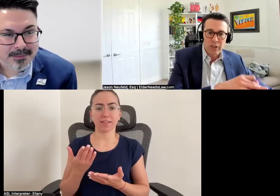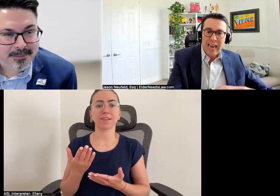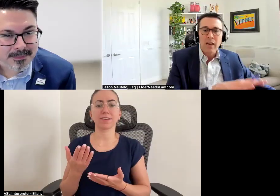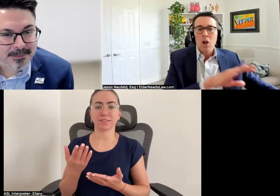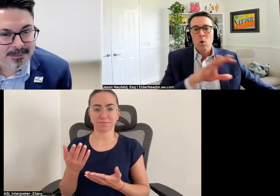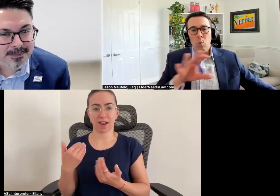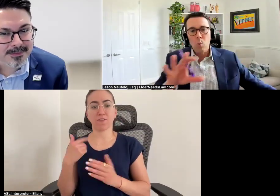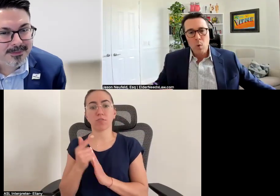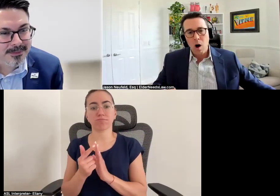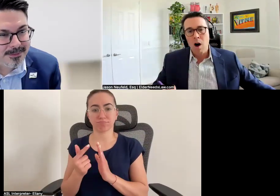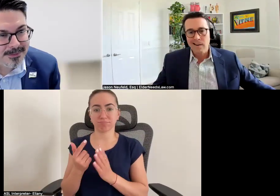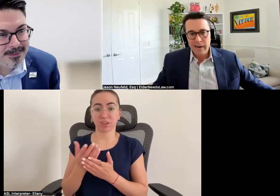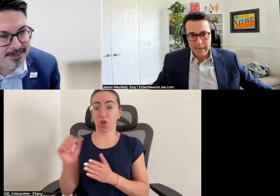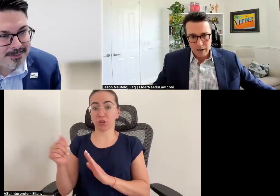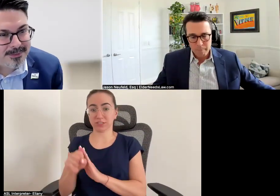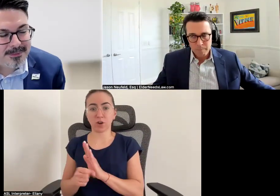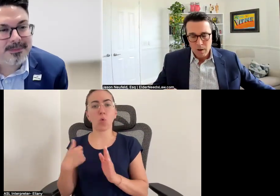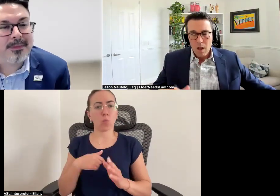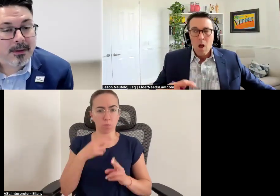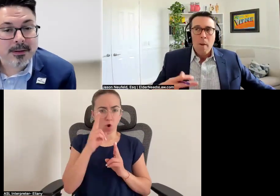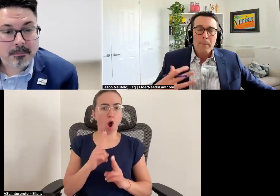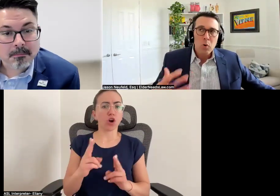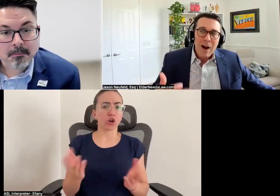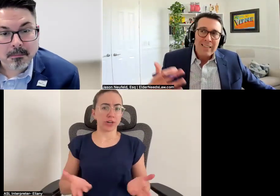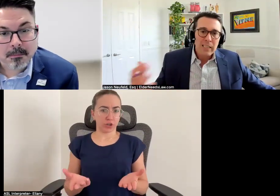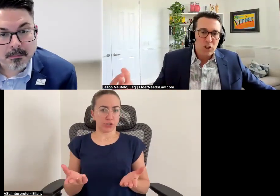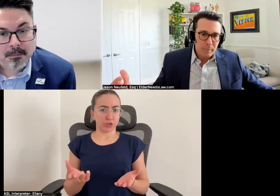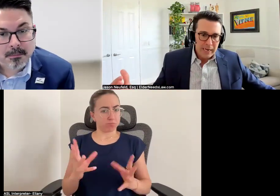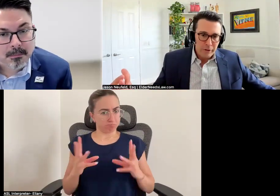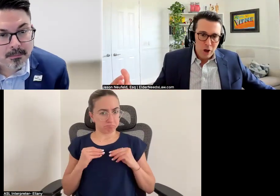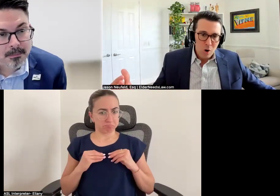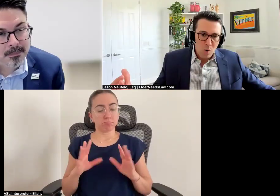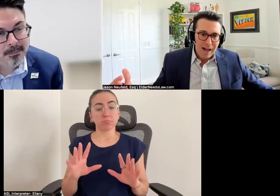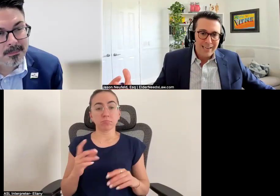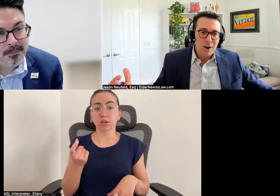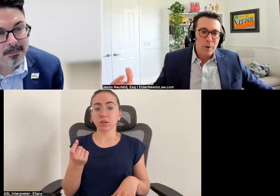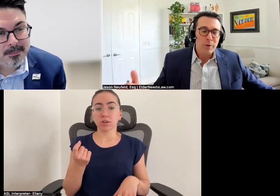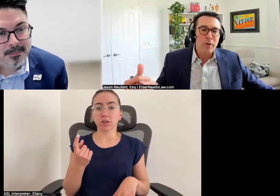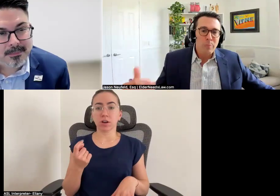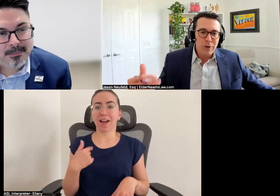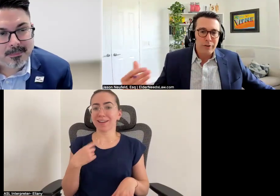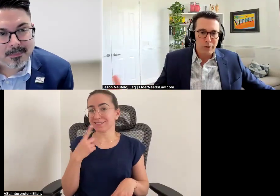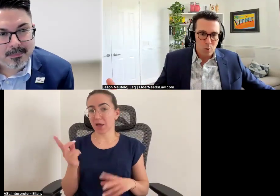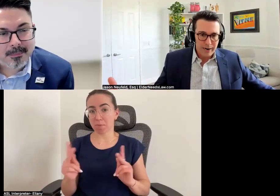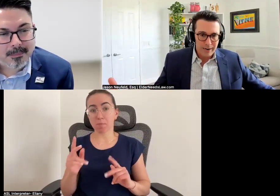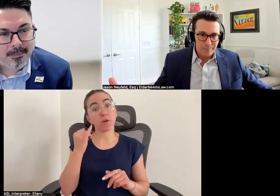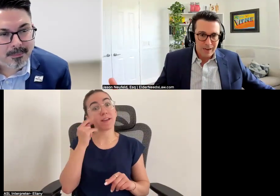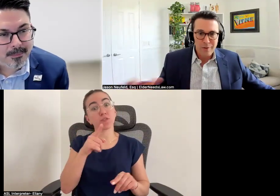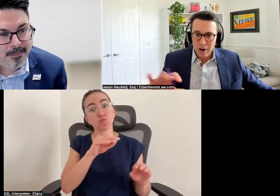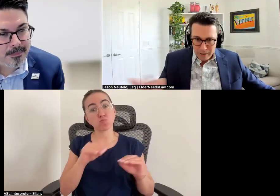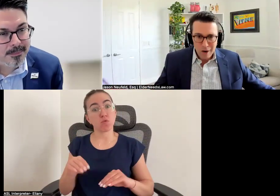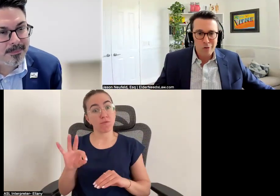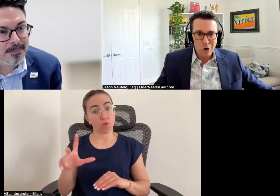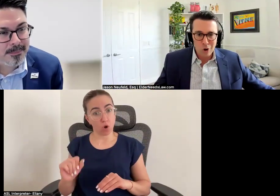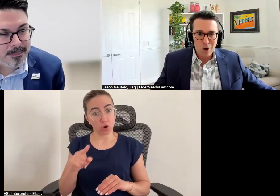other state, we will honor it here. Okay. Practically speaking, though, I tell people if you're moving to Florida and